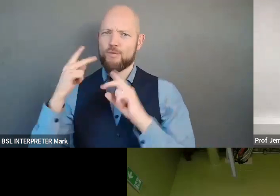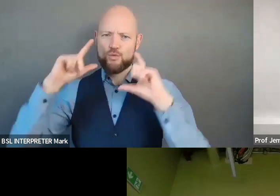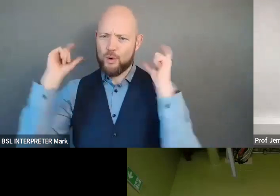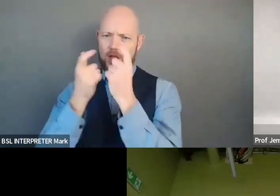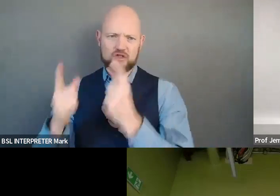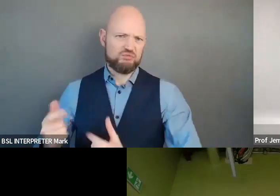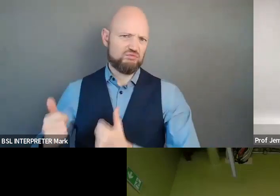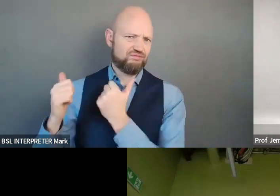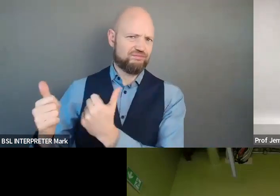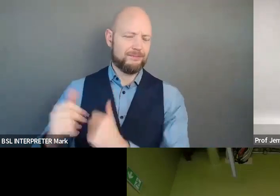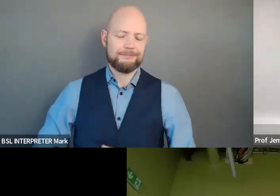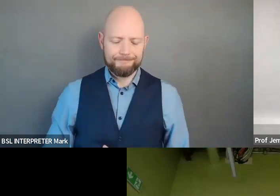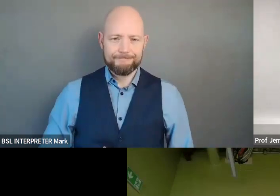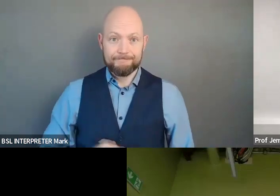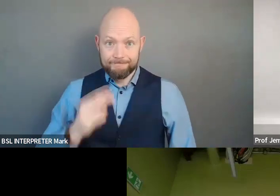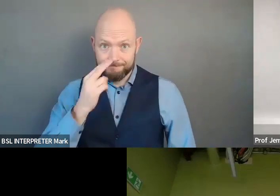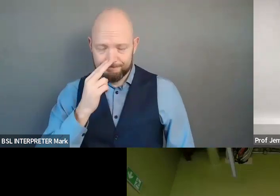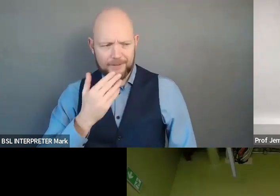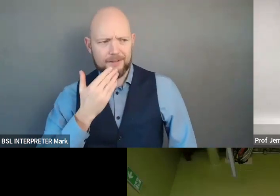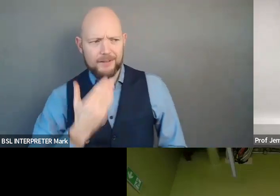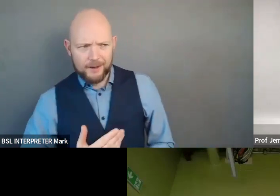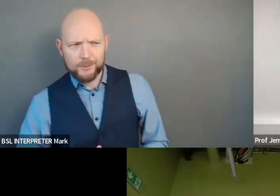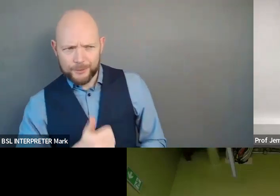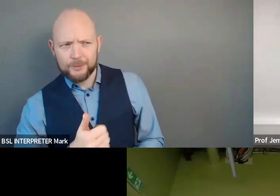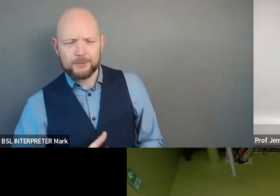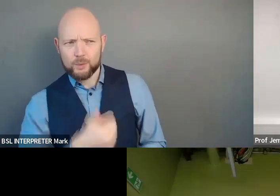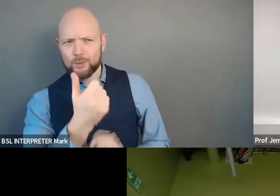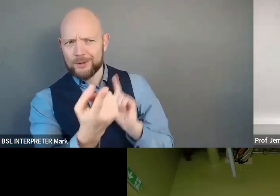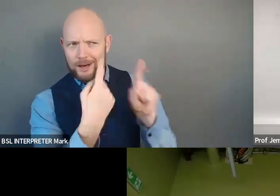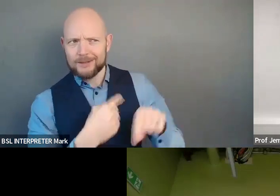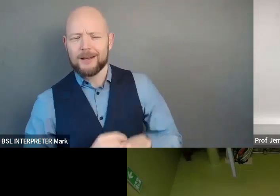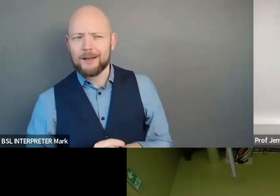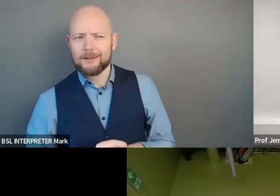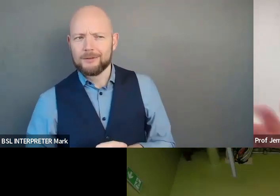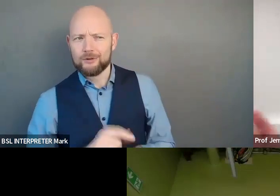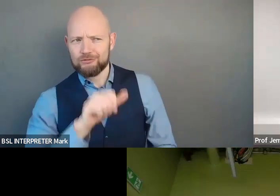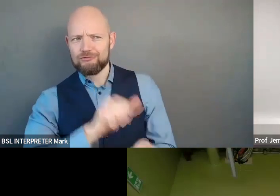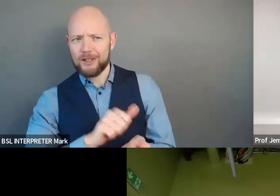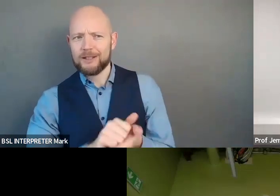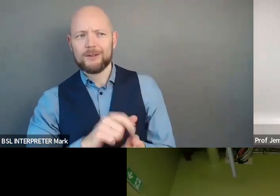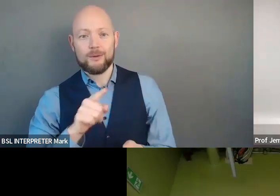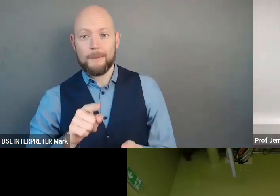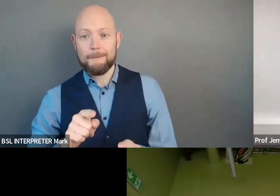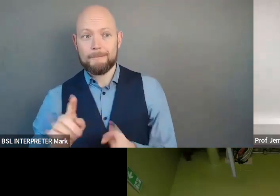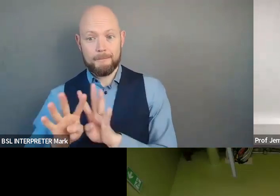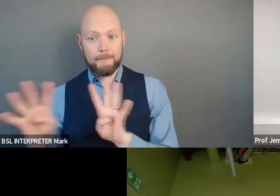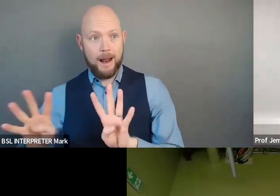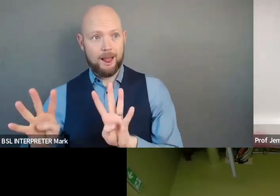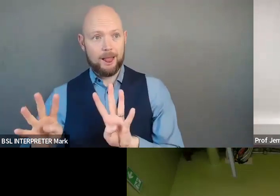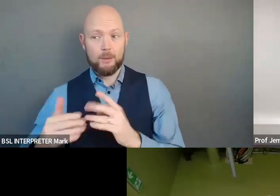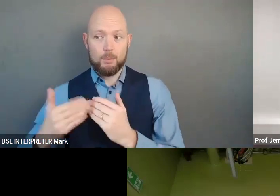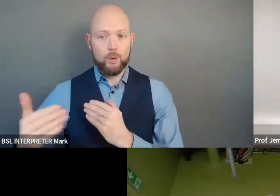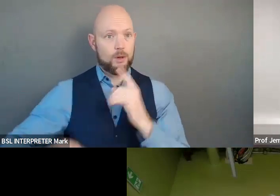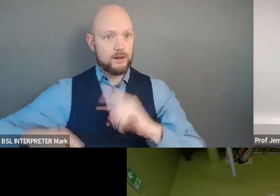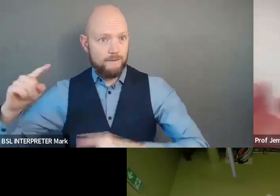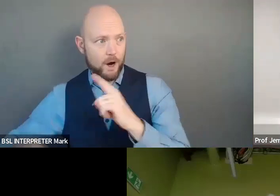Thanks for that response. And I think you made a really good point there about how diversifying the panel has actually increased the breadth of expertise, because you are